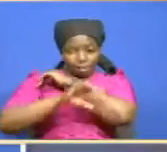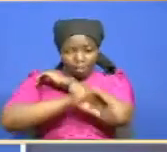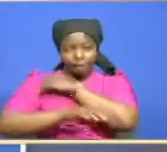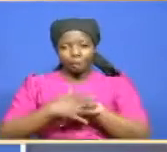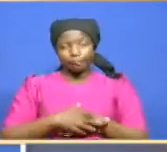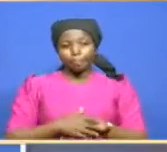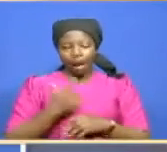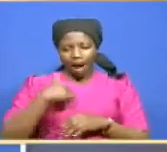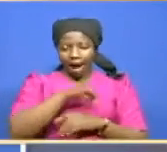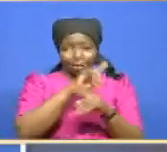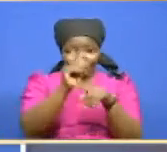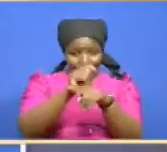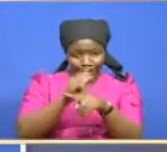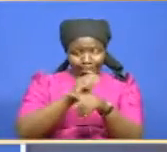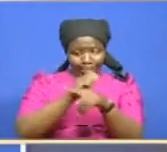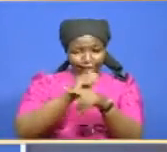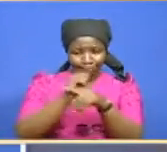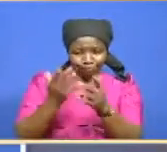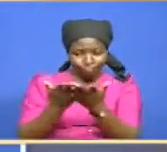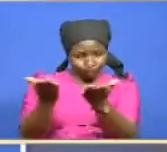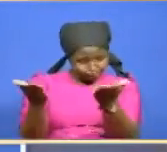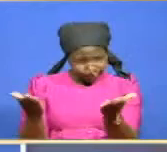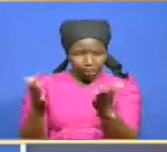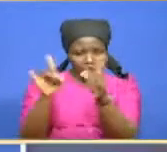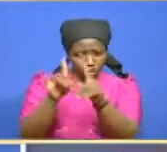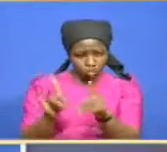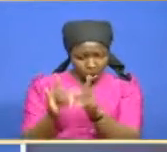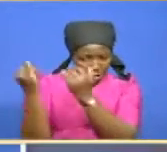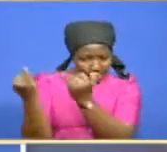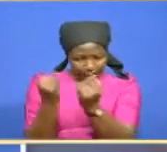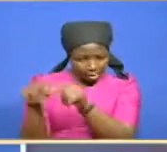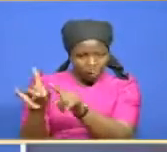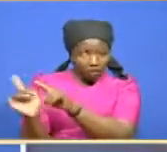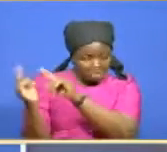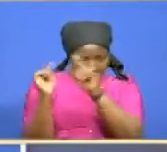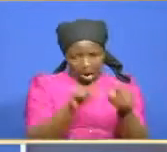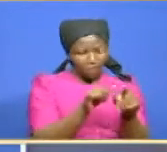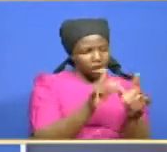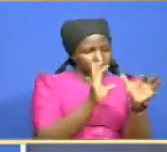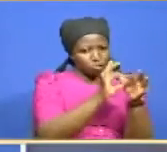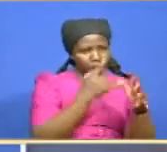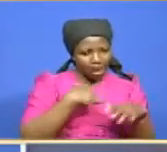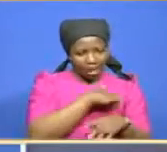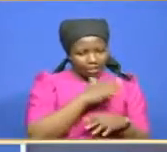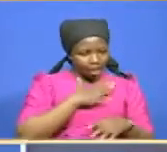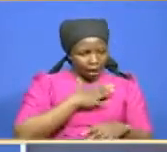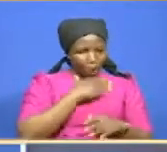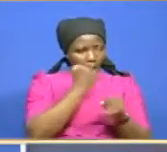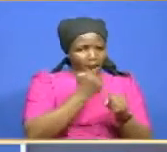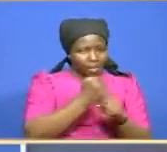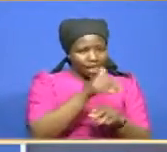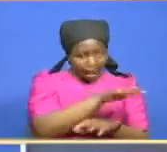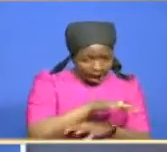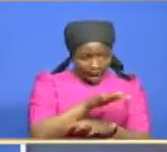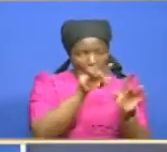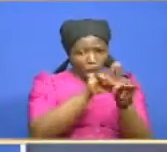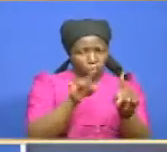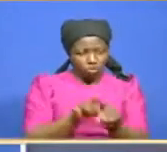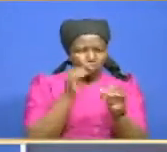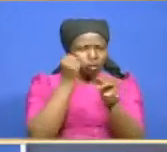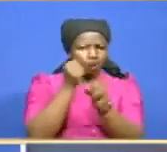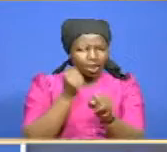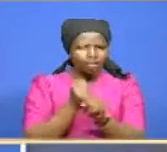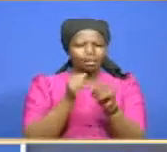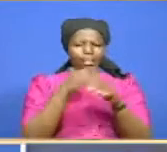we train them out in the field. And we also invite them to join us in some of our sites that we work with. And we also work and